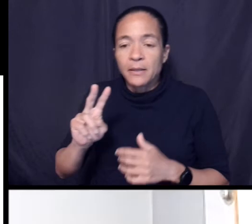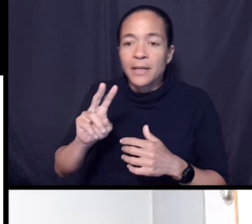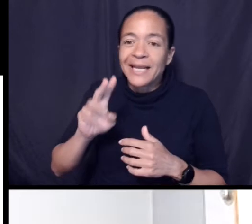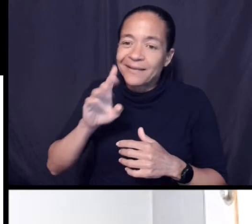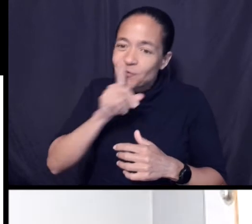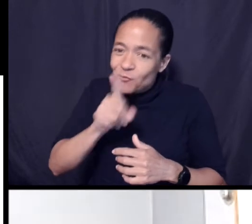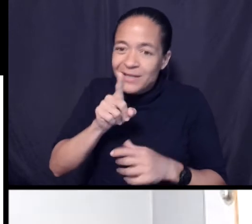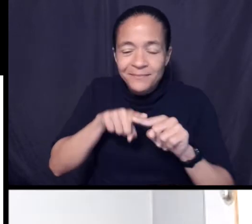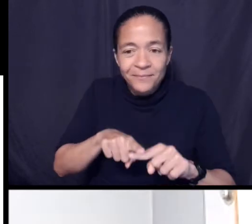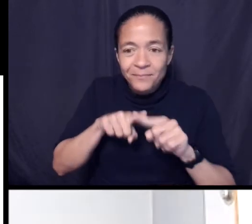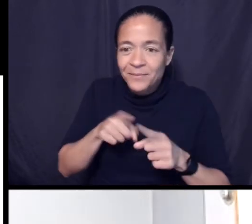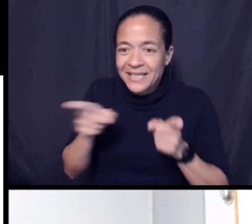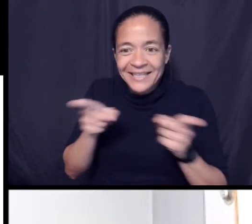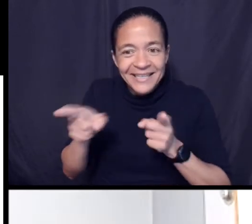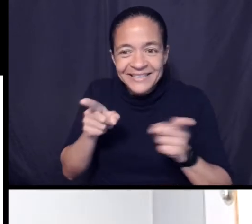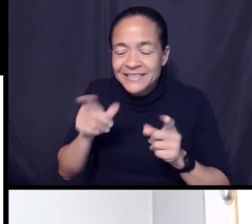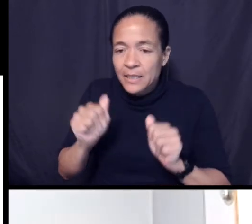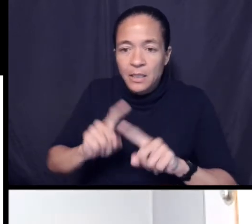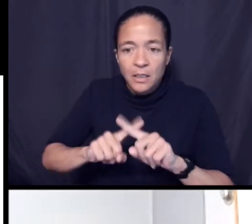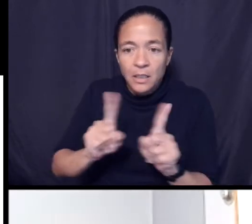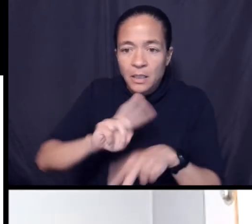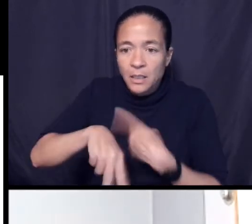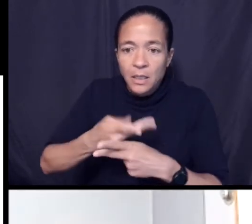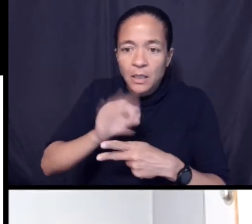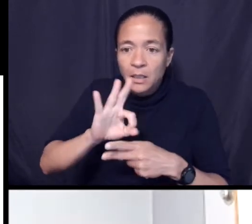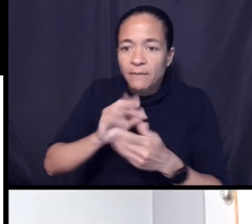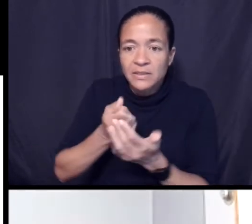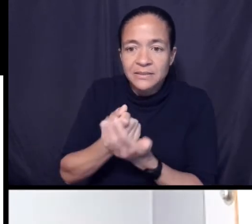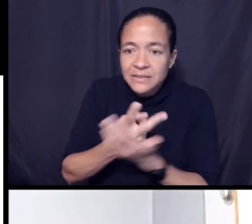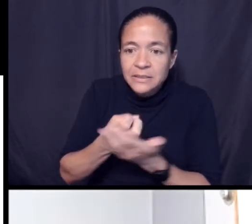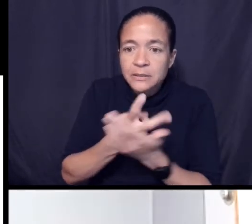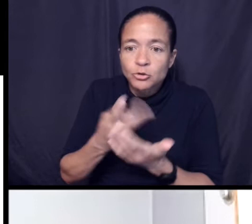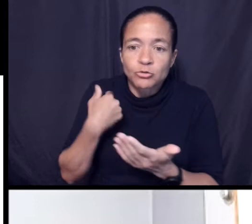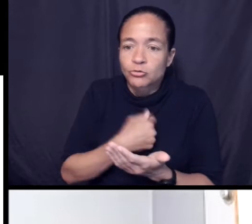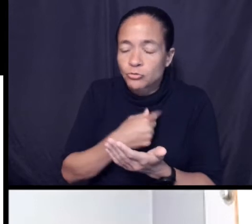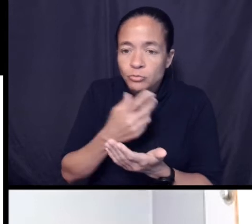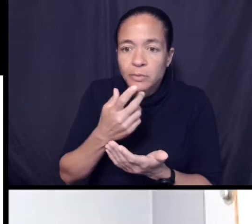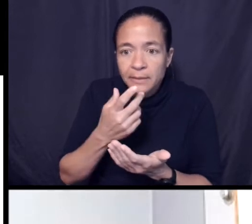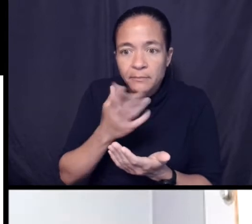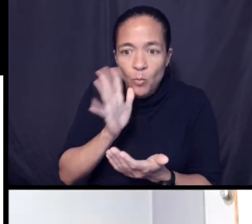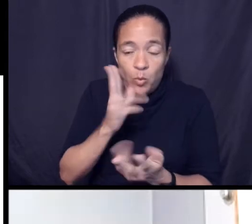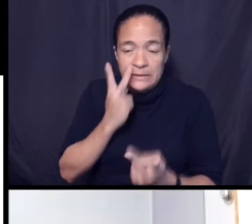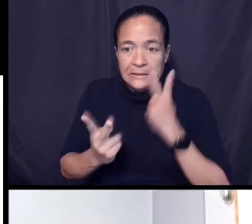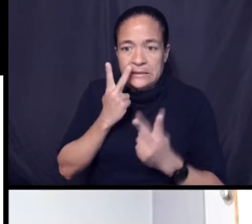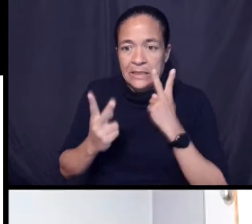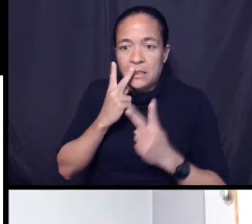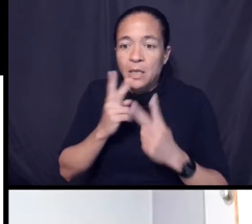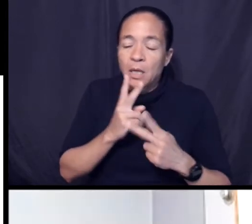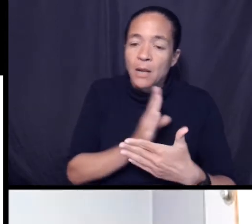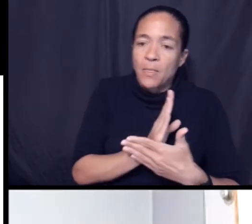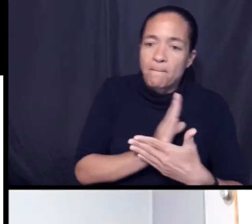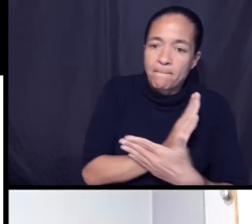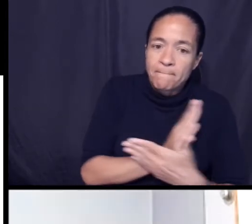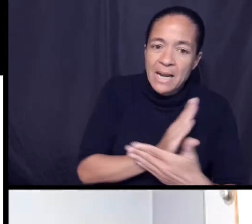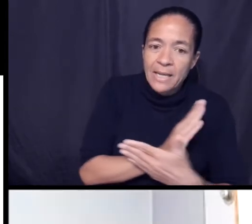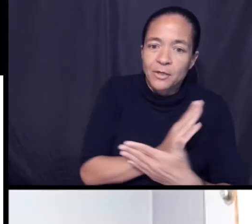what the brain malformations are, there can be different kinds of seizures that may be seen, which may range from the milder forms such